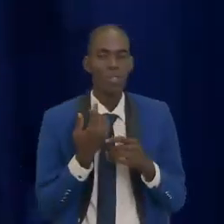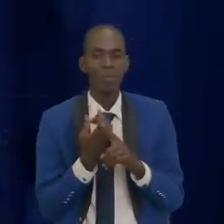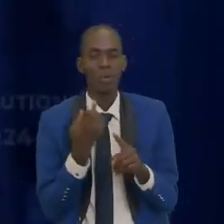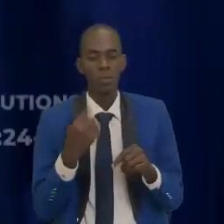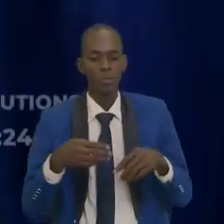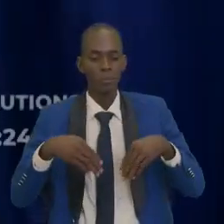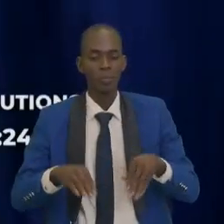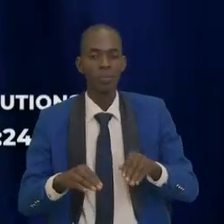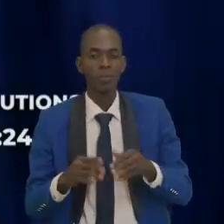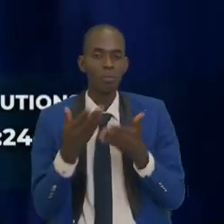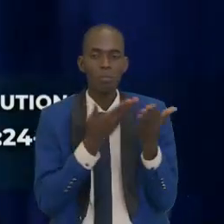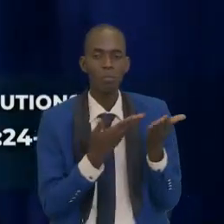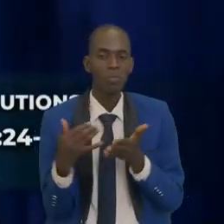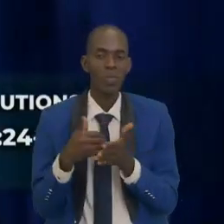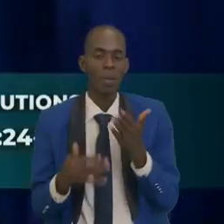to the church